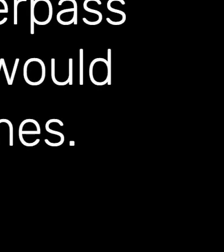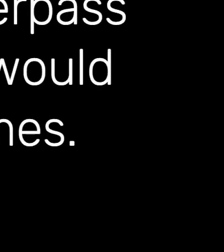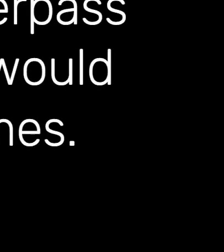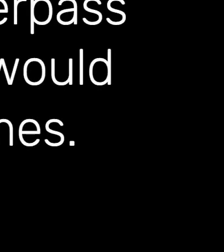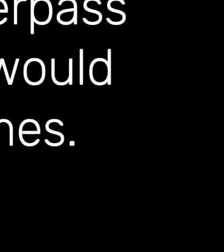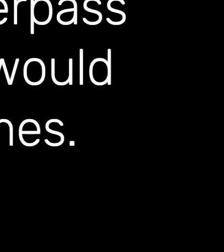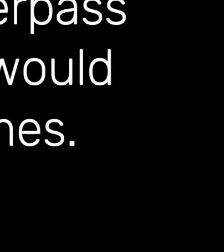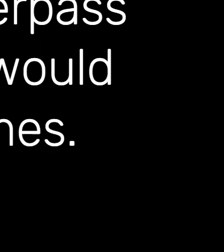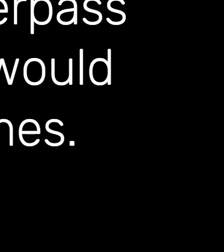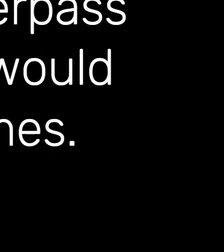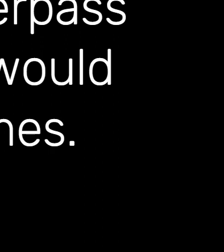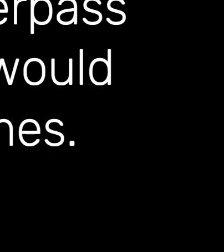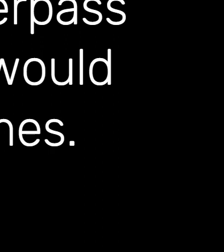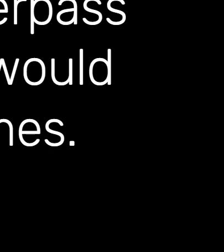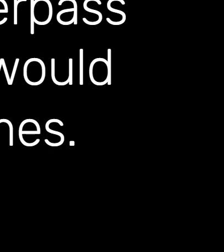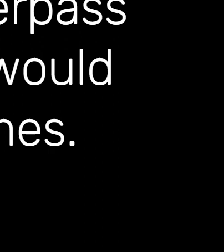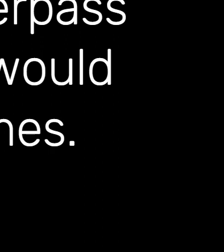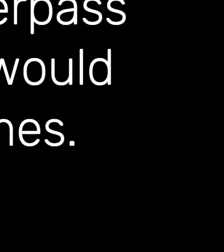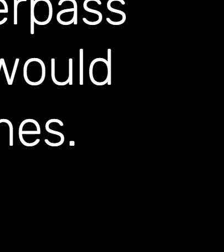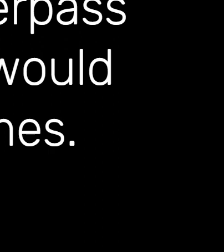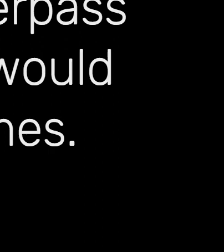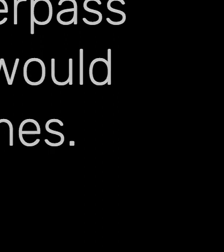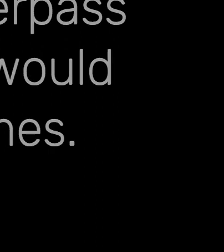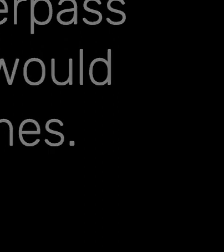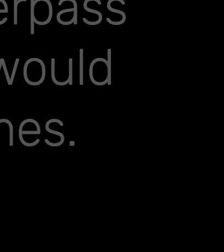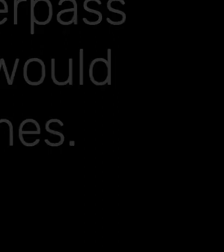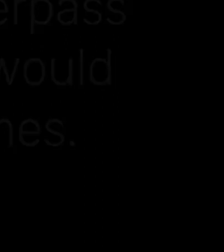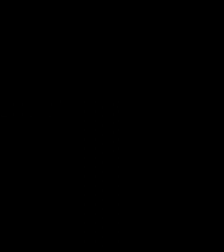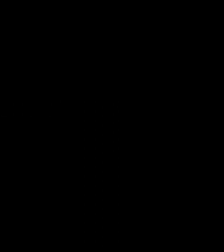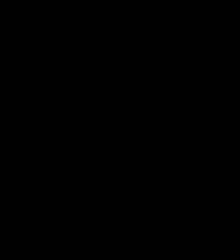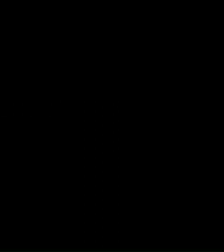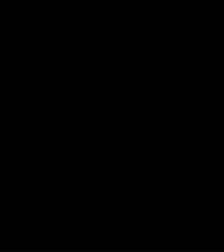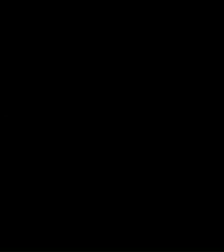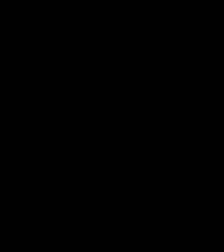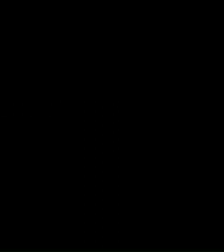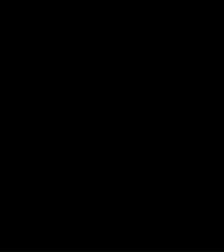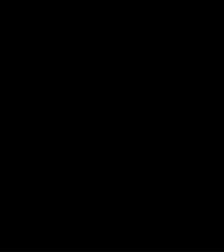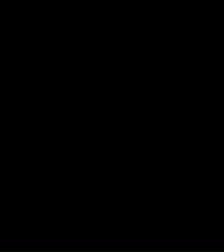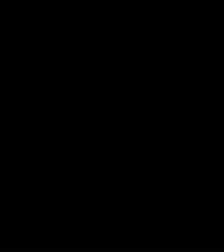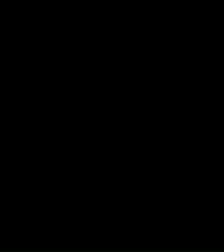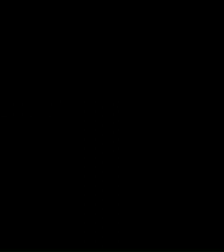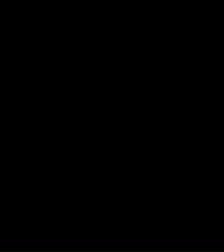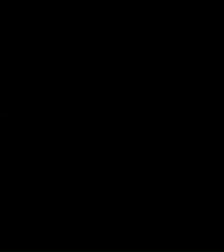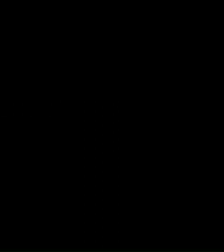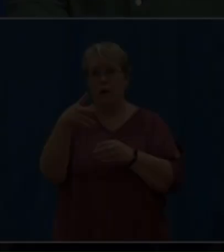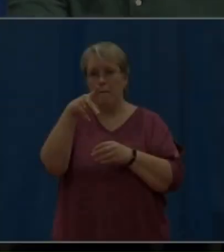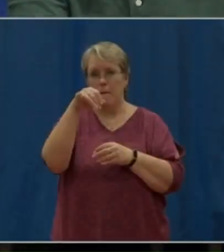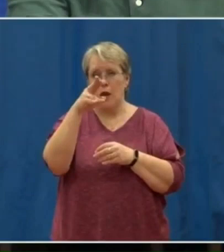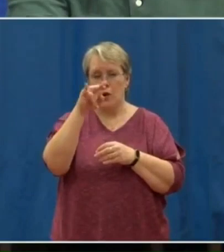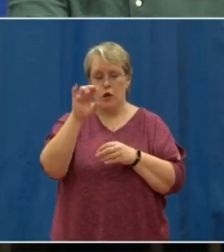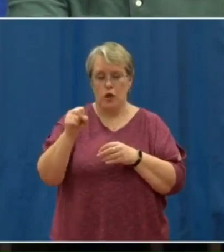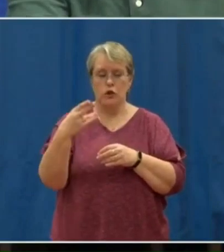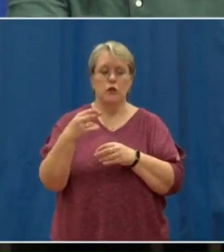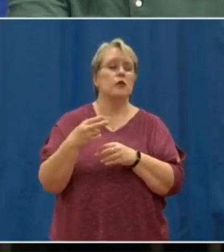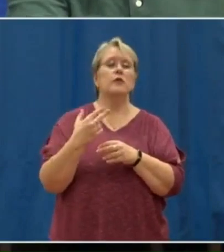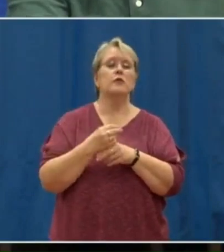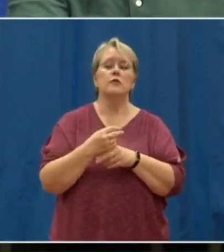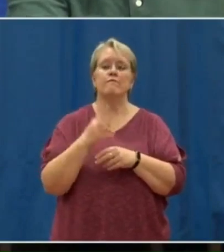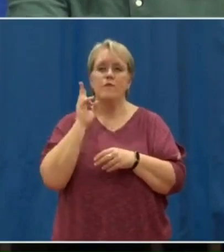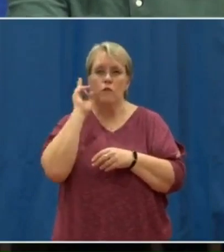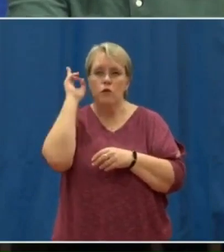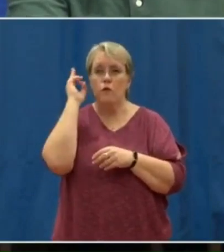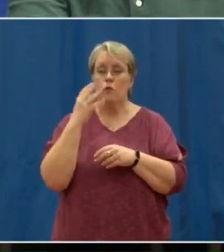Without those are the affecting homes on 173rd, right? 2 homes on 173rd, just east of Paris Barbershop. Gotcha. We're taking